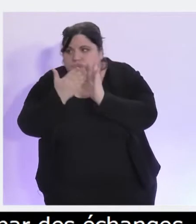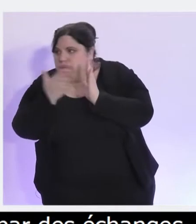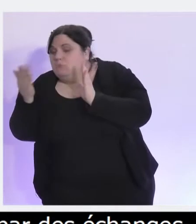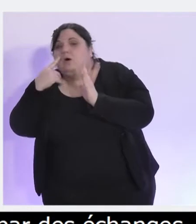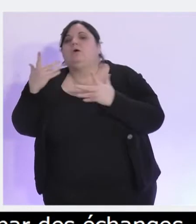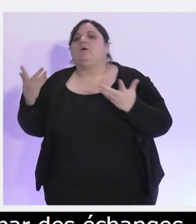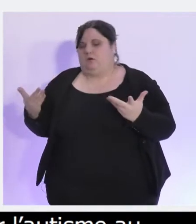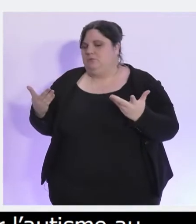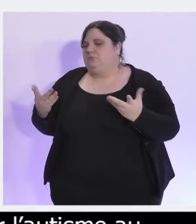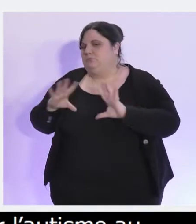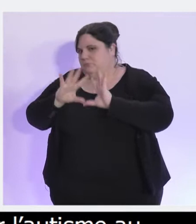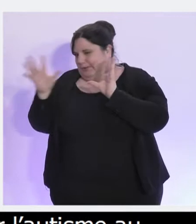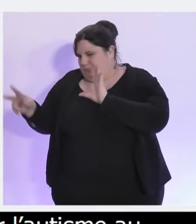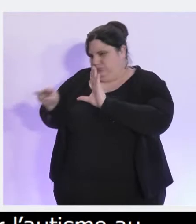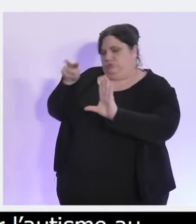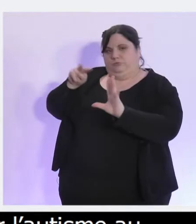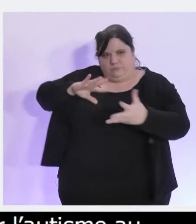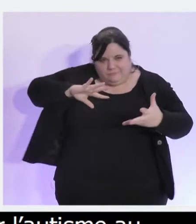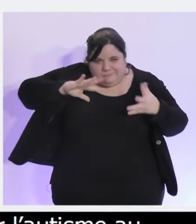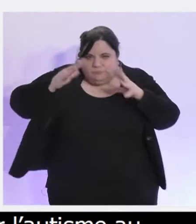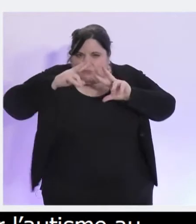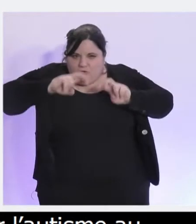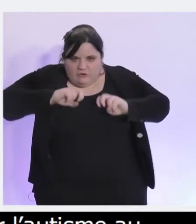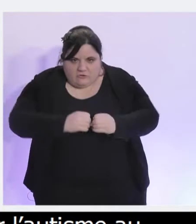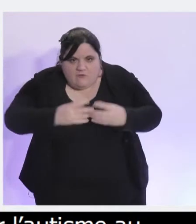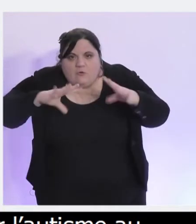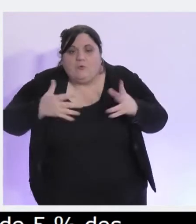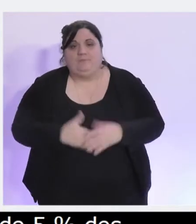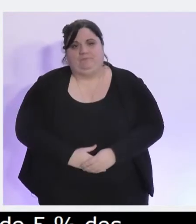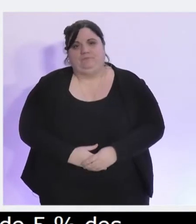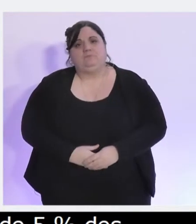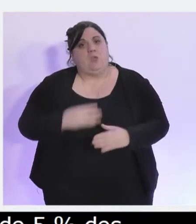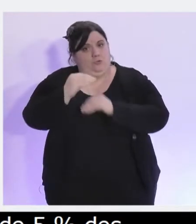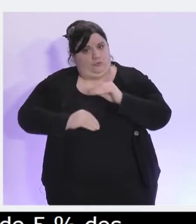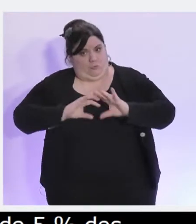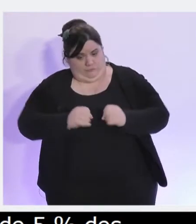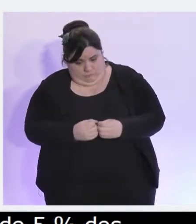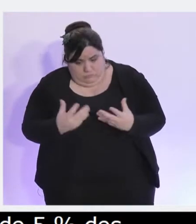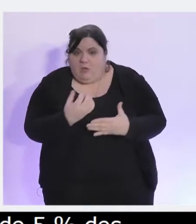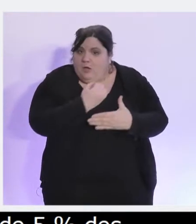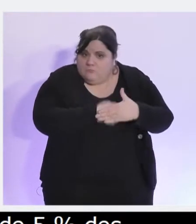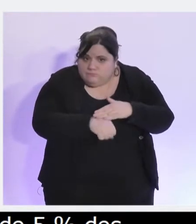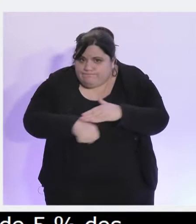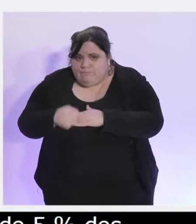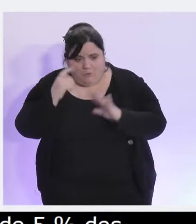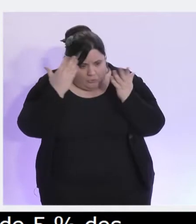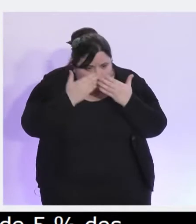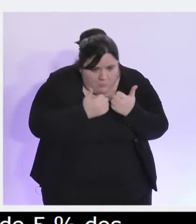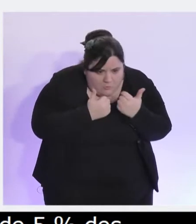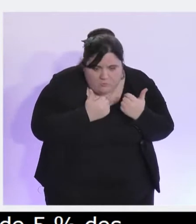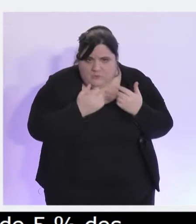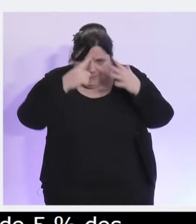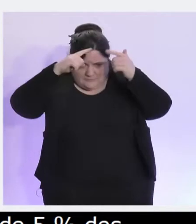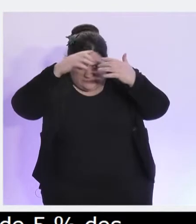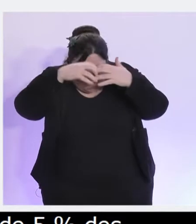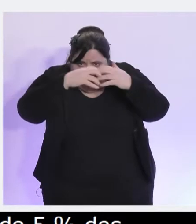disorders. More than 5% of children are born every year with an NDD throughout the world. Research on NDDs is